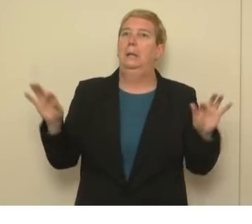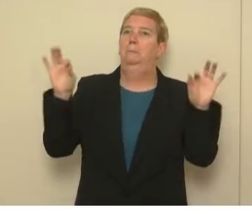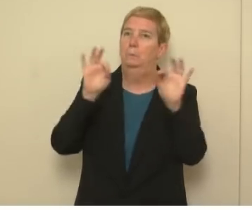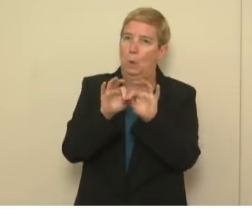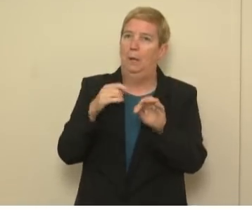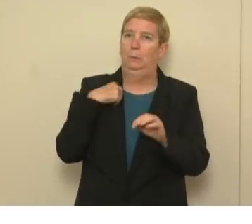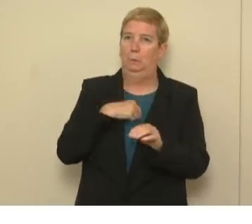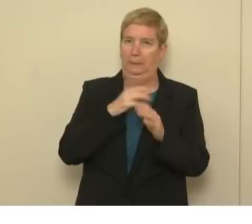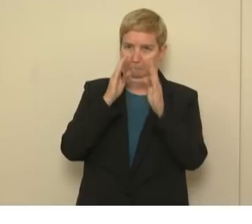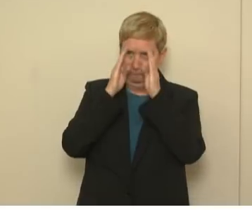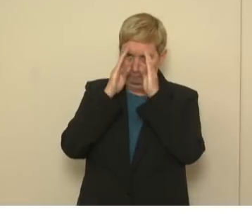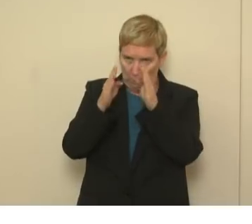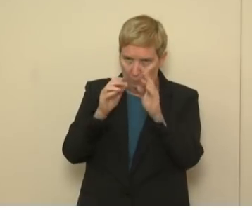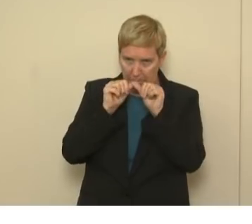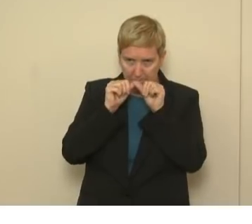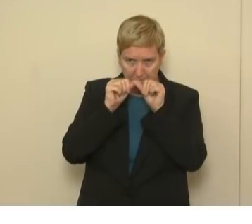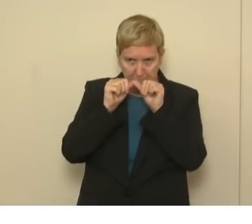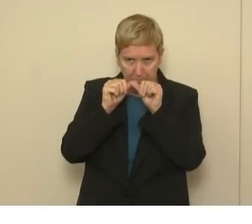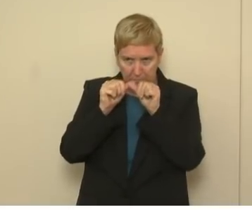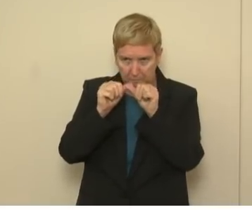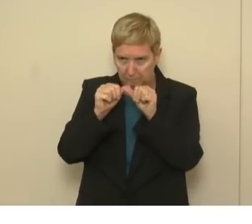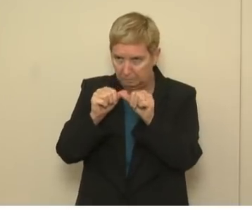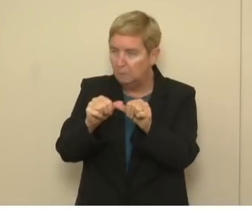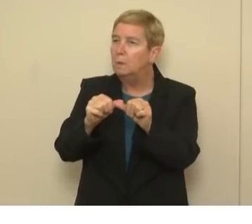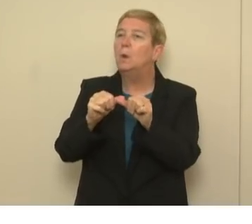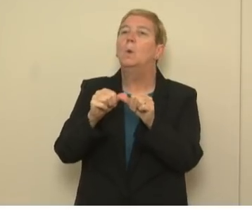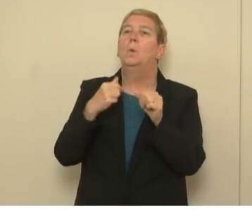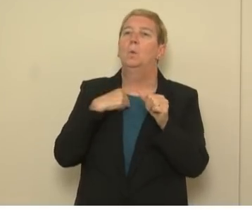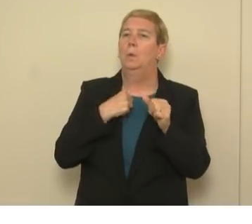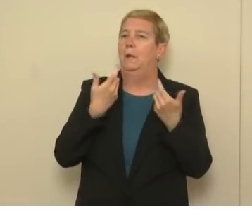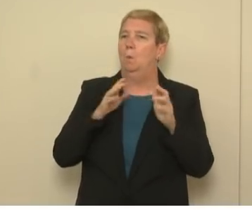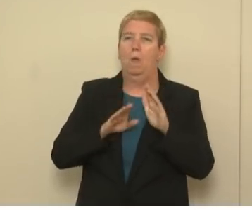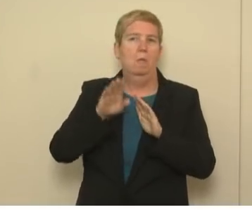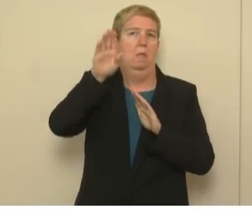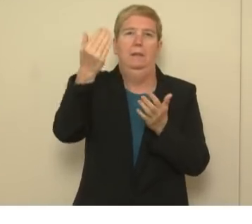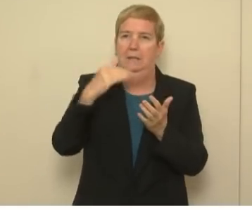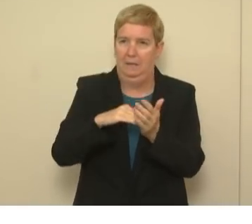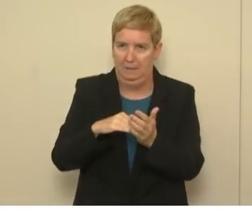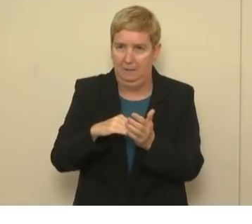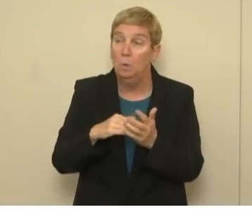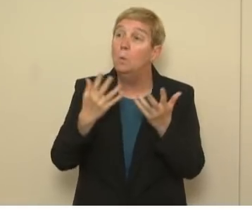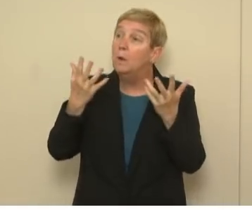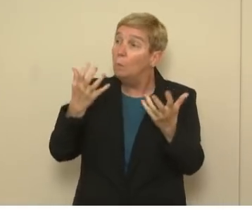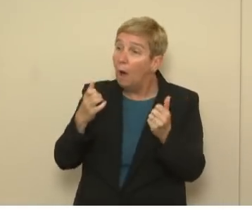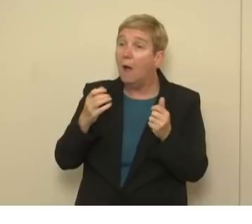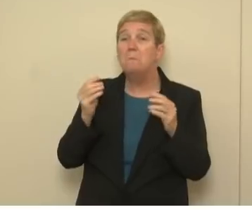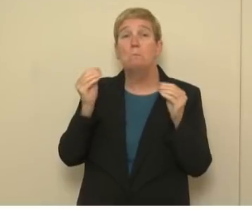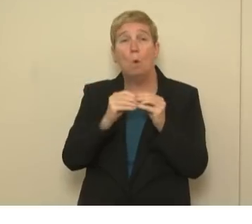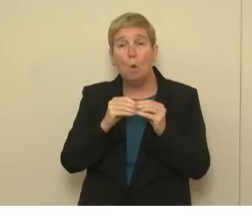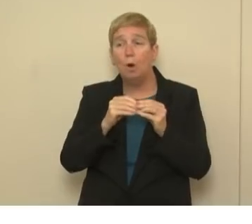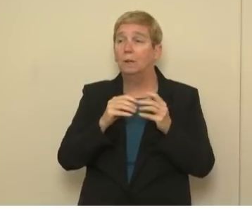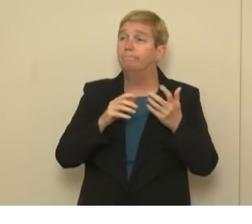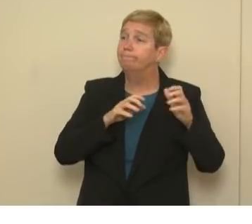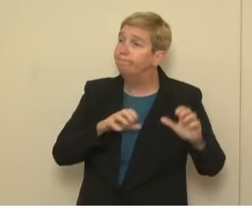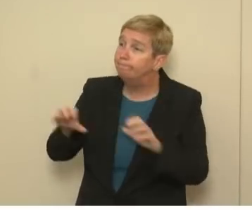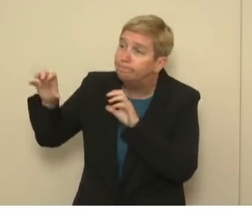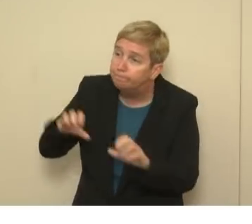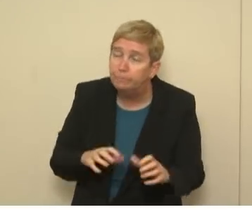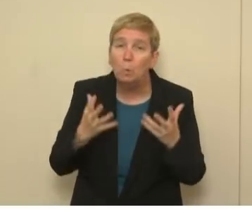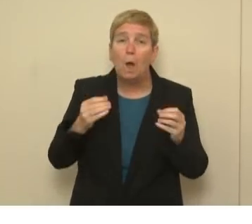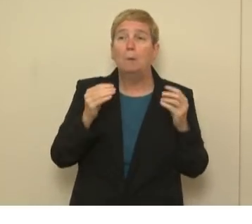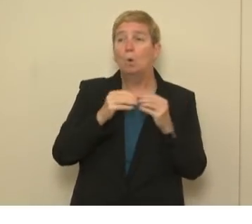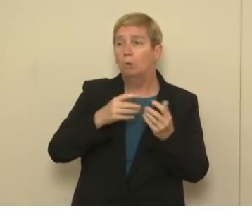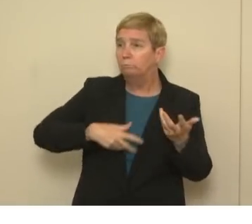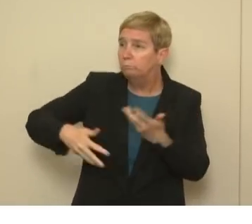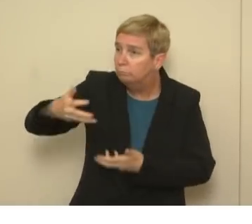if we don't want to see that curve go up. And if we want to be able to do more and get kids back into school, we have to do even more than what we're doing, which in